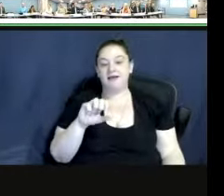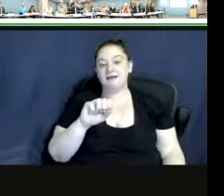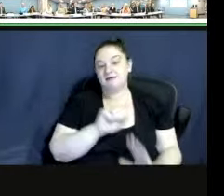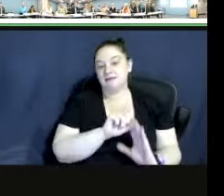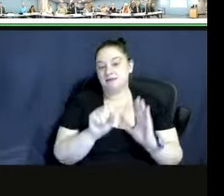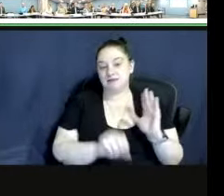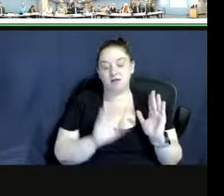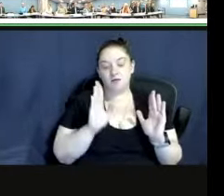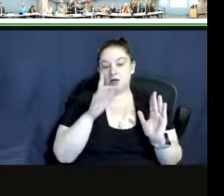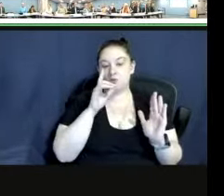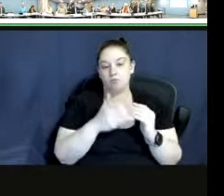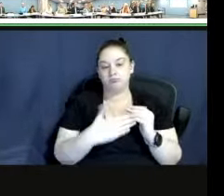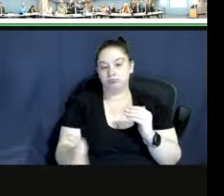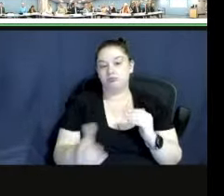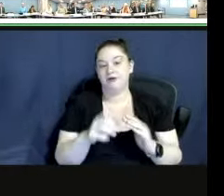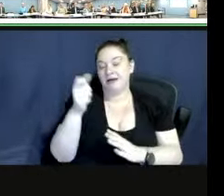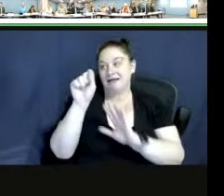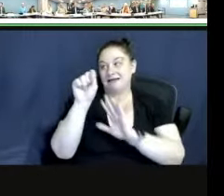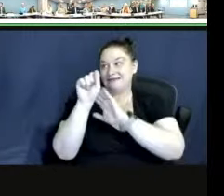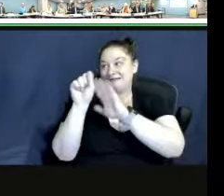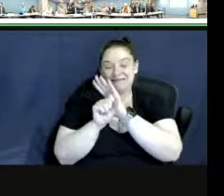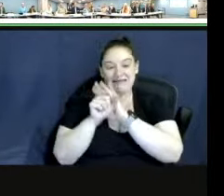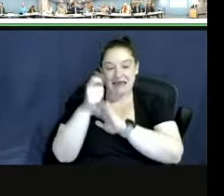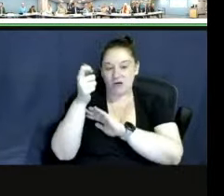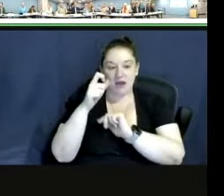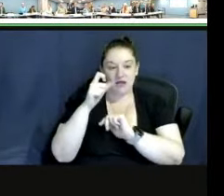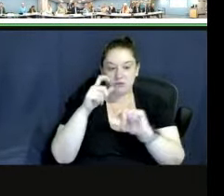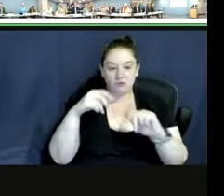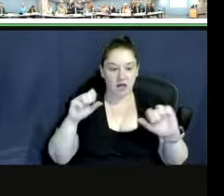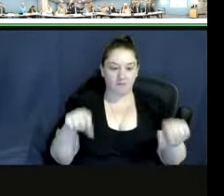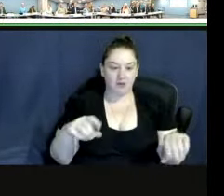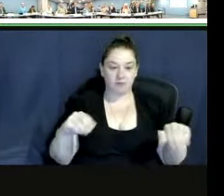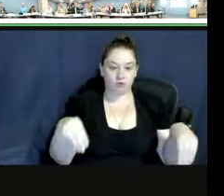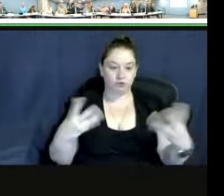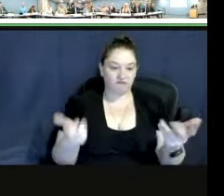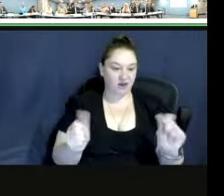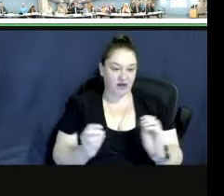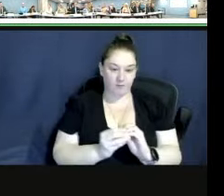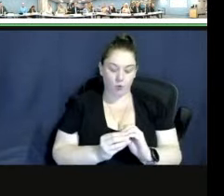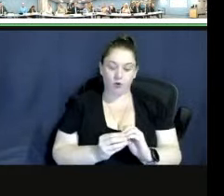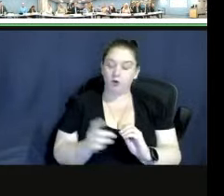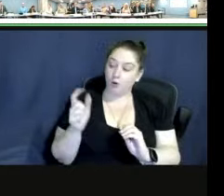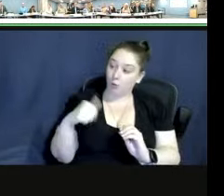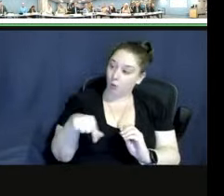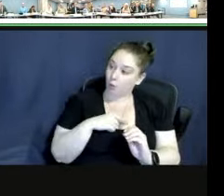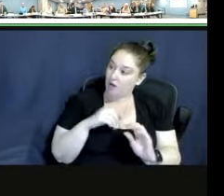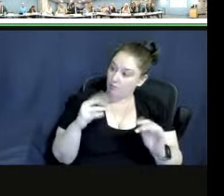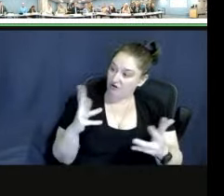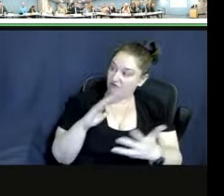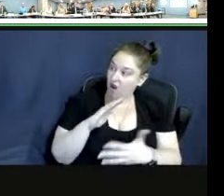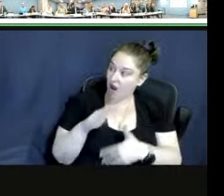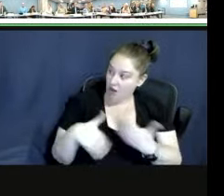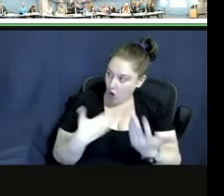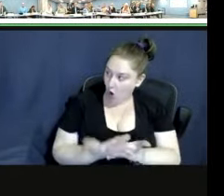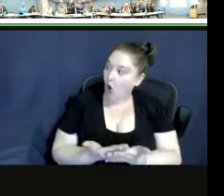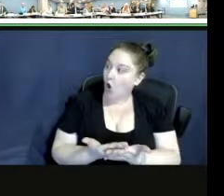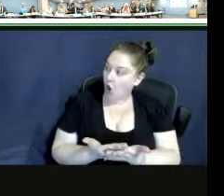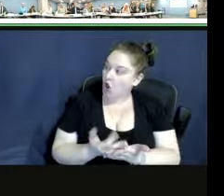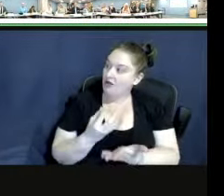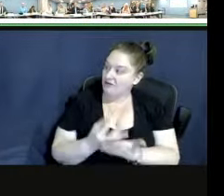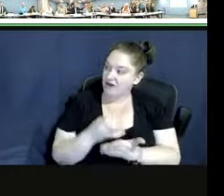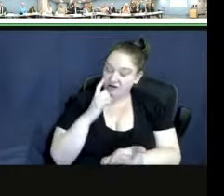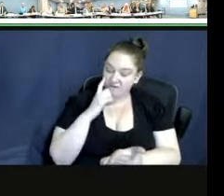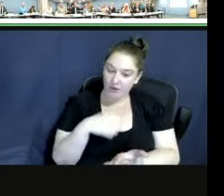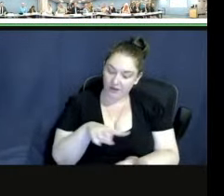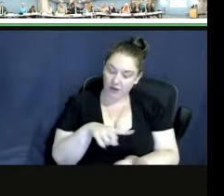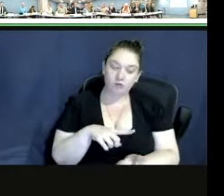state grants. We wouldn't have those funding any longer. So we provide virtually all of the funding for those services currently. Correct,